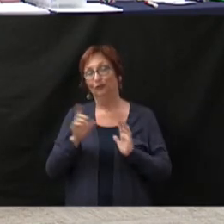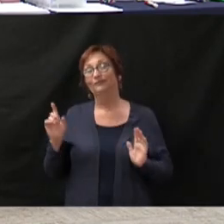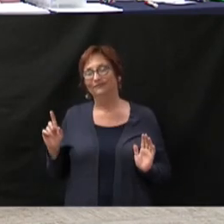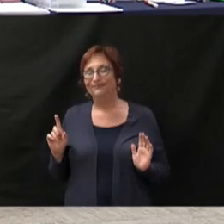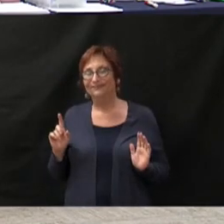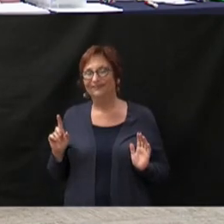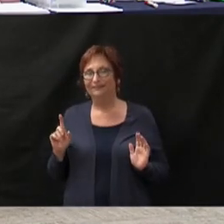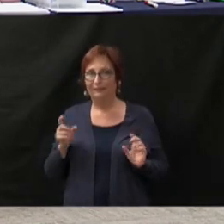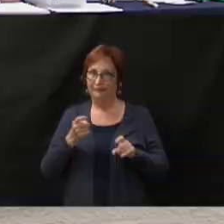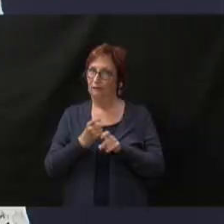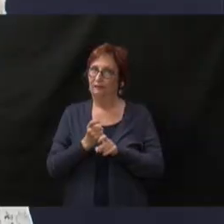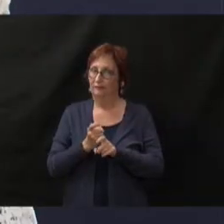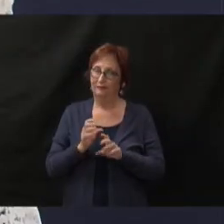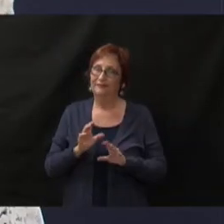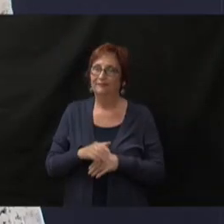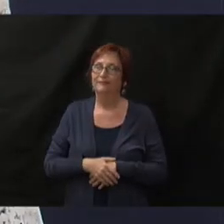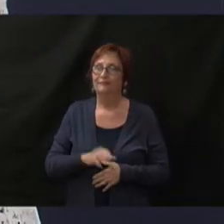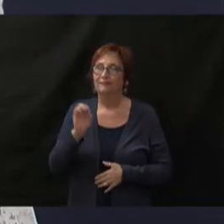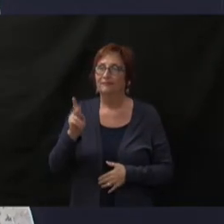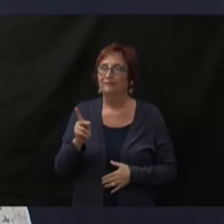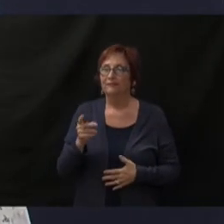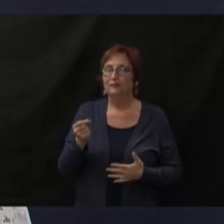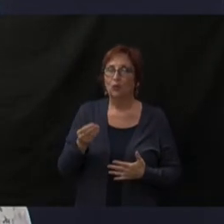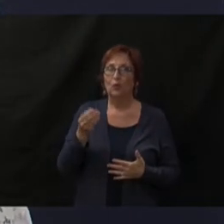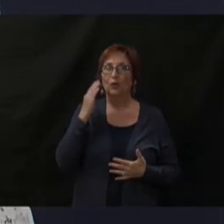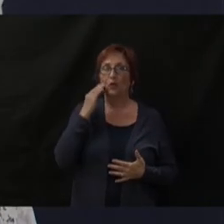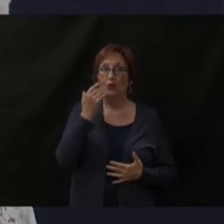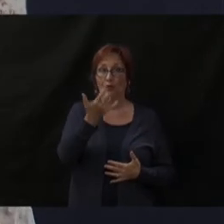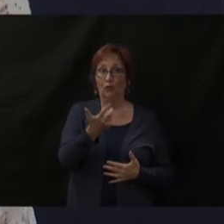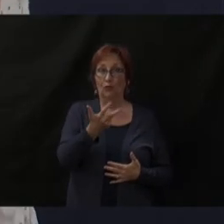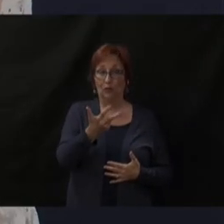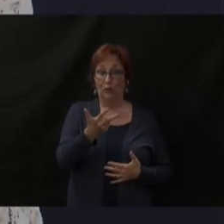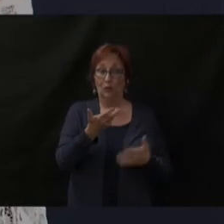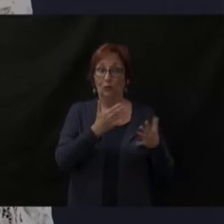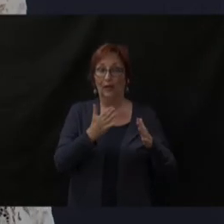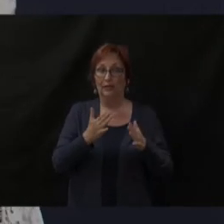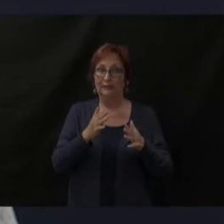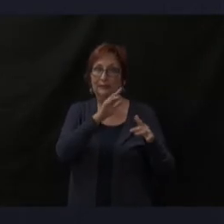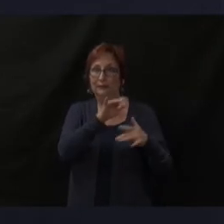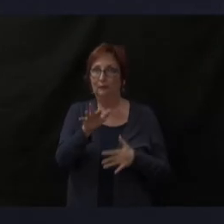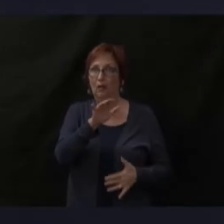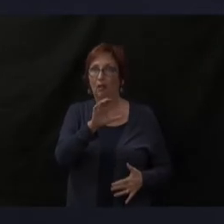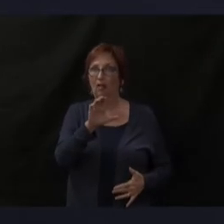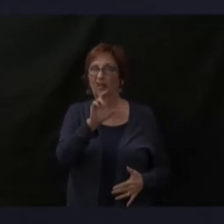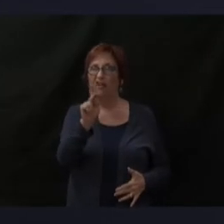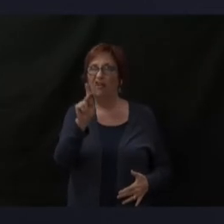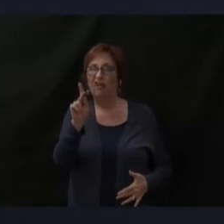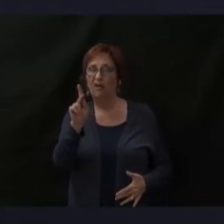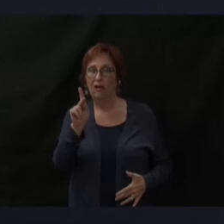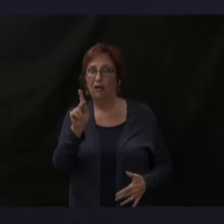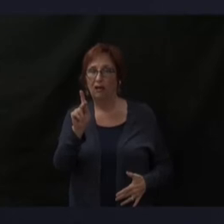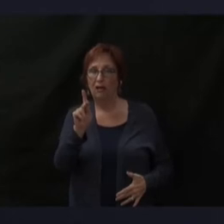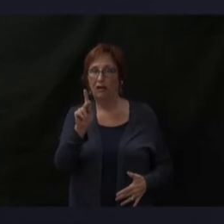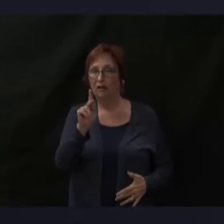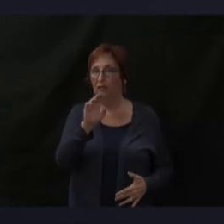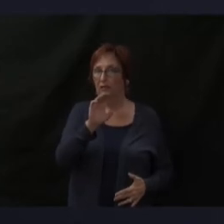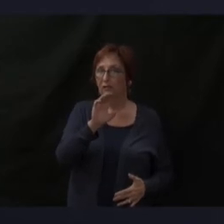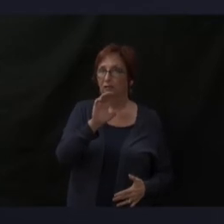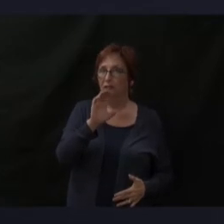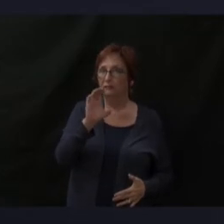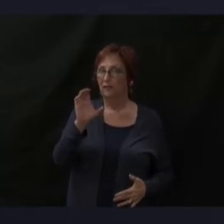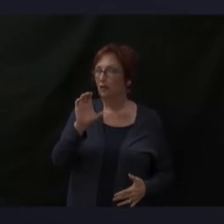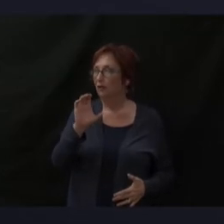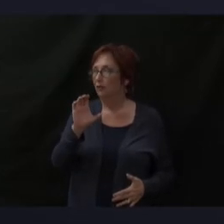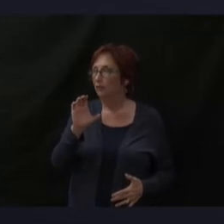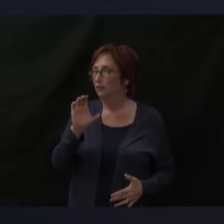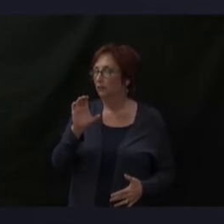Okay. So we know three ways to spell k so far. What are they? Who can